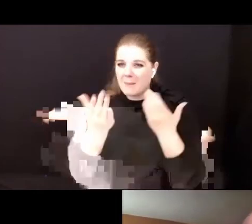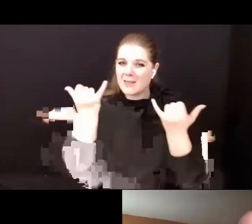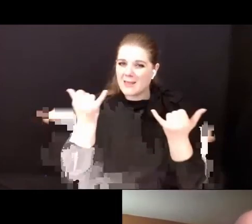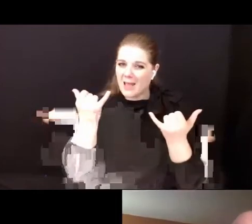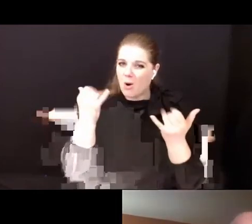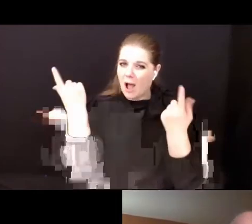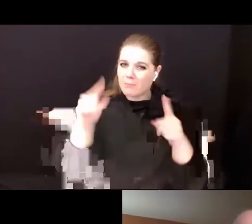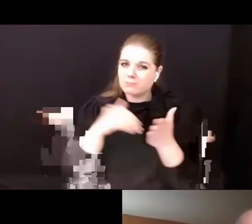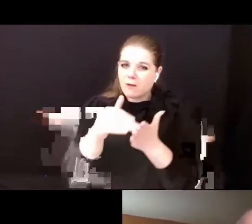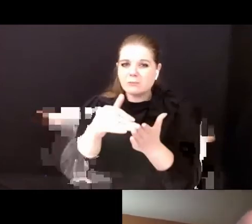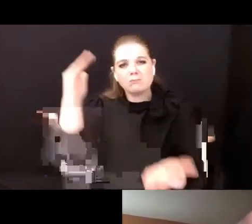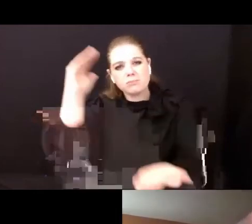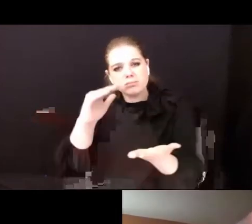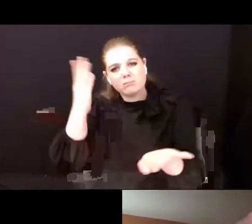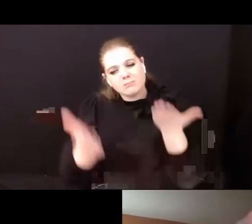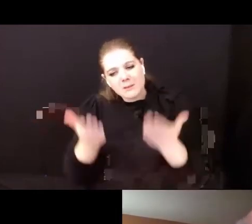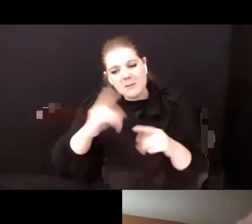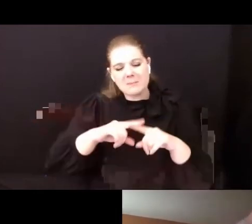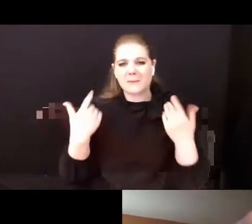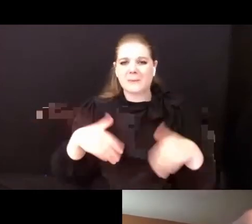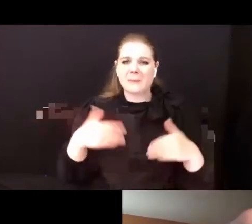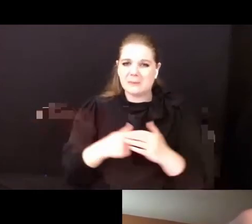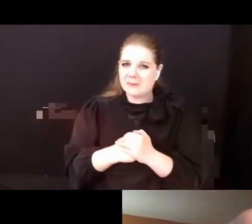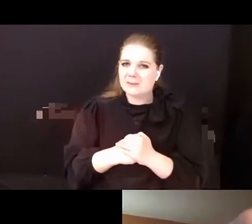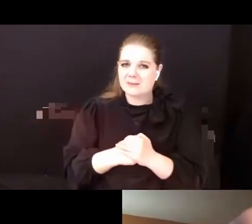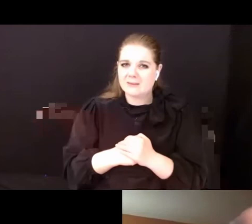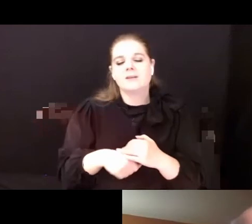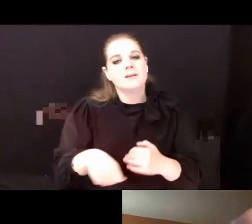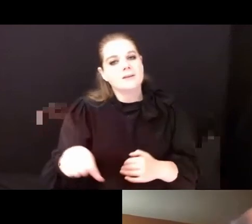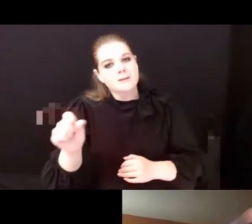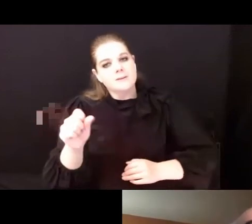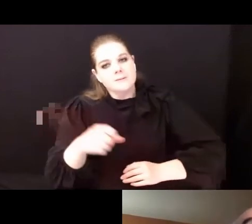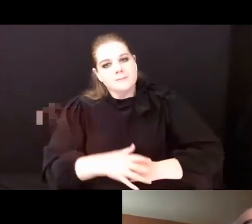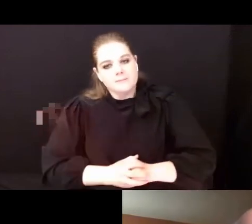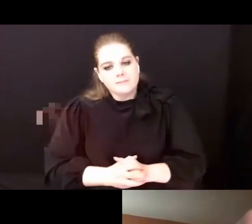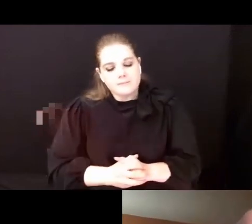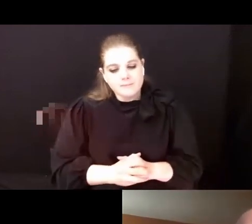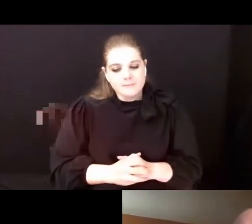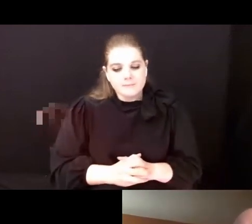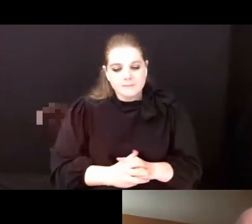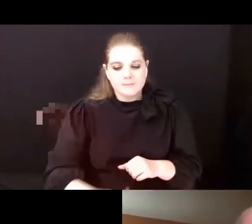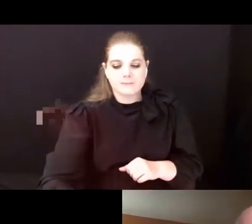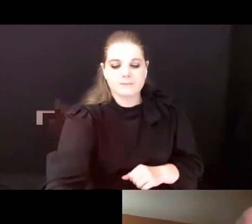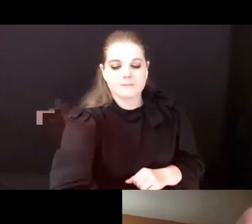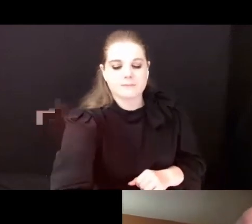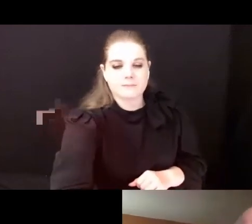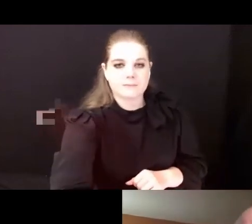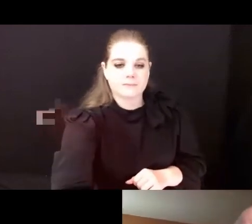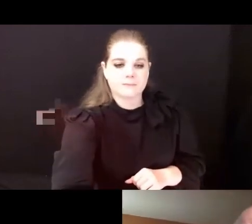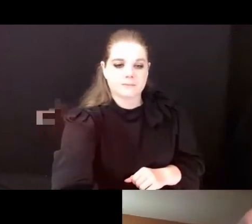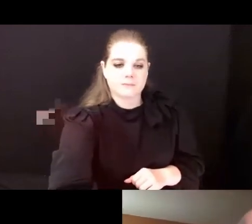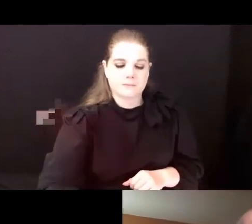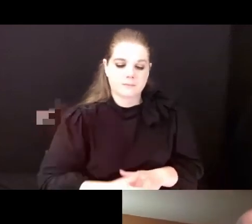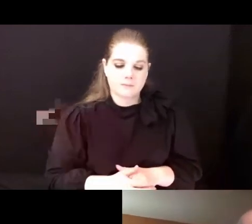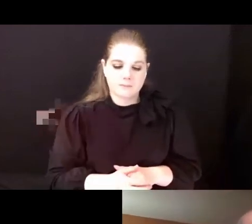is. No, I agree with you. I think one of the common things that